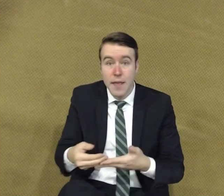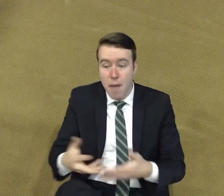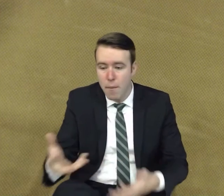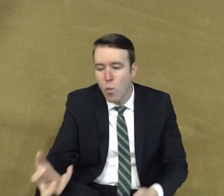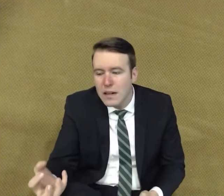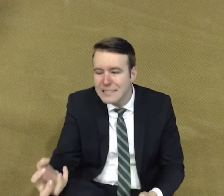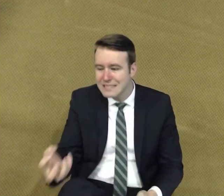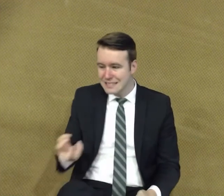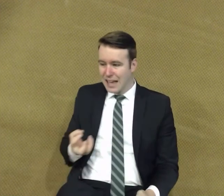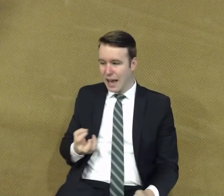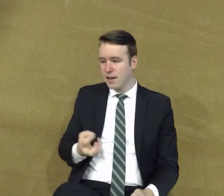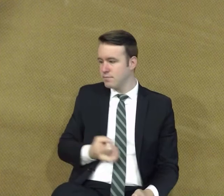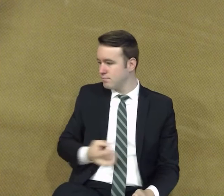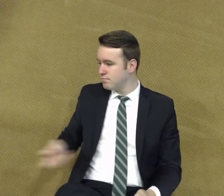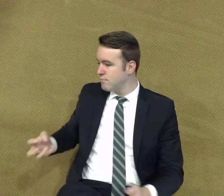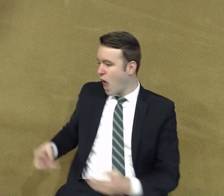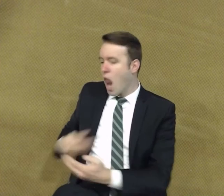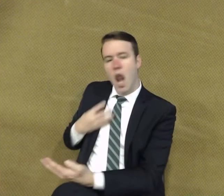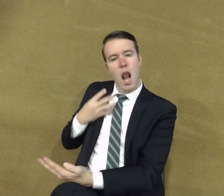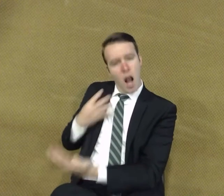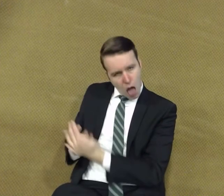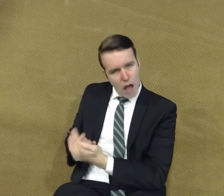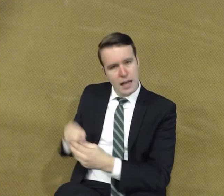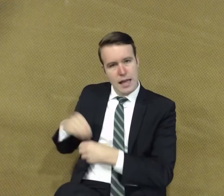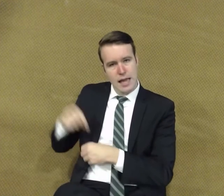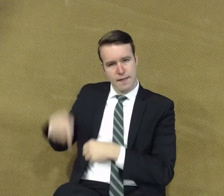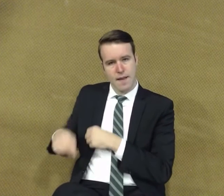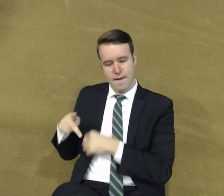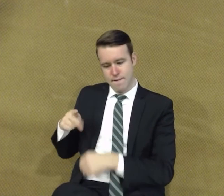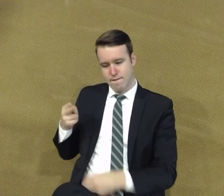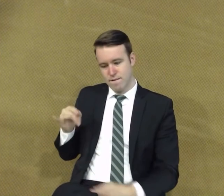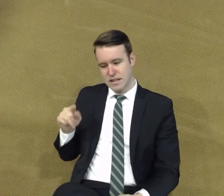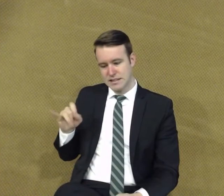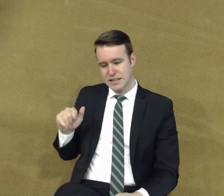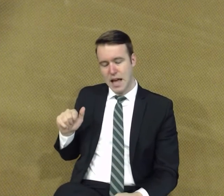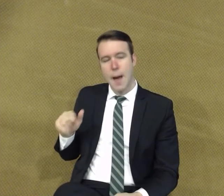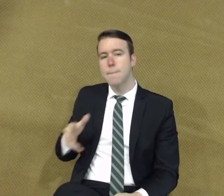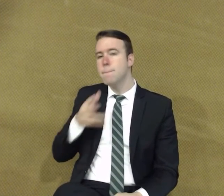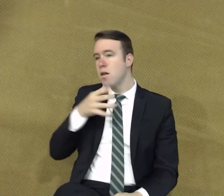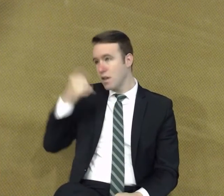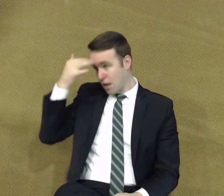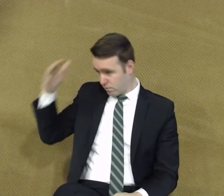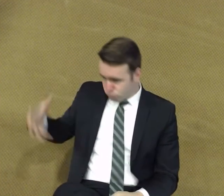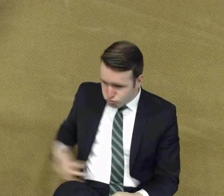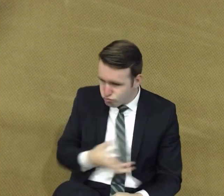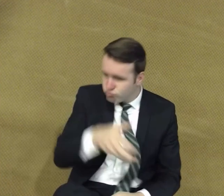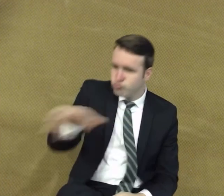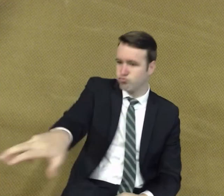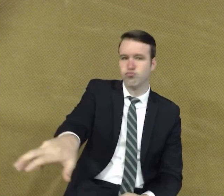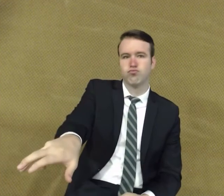babies and we lock them up back here in Philistia, and then we put